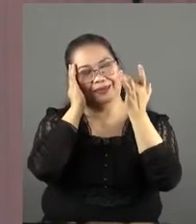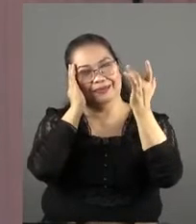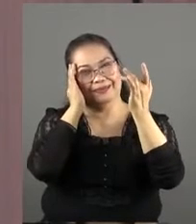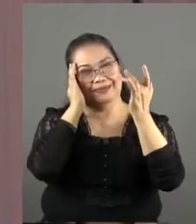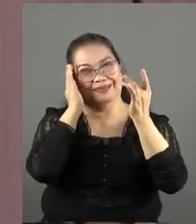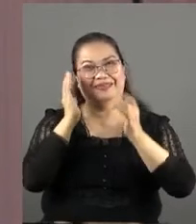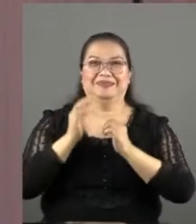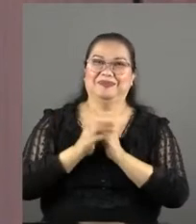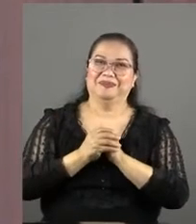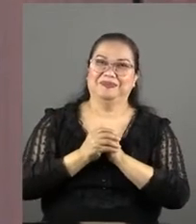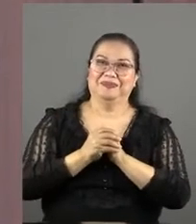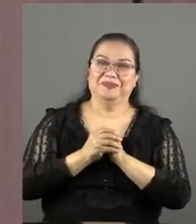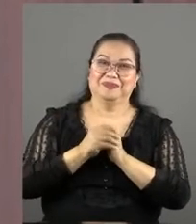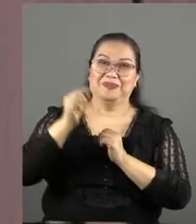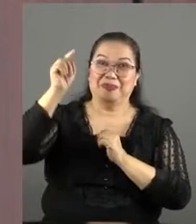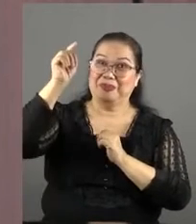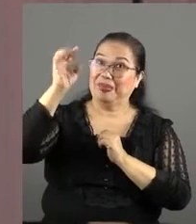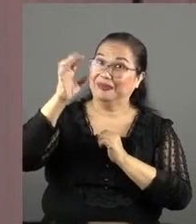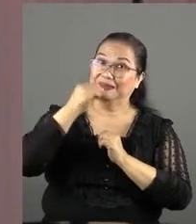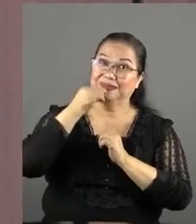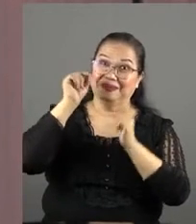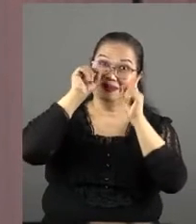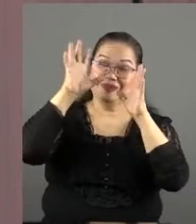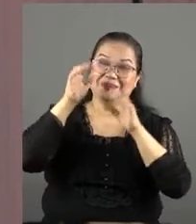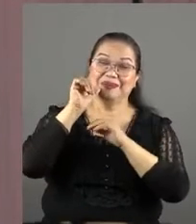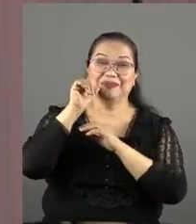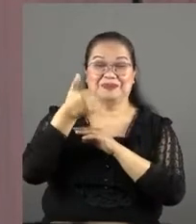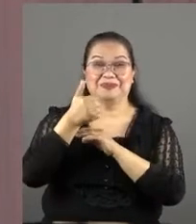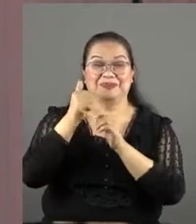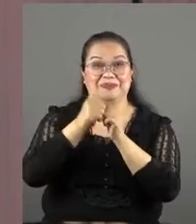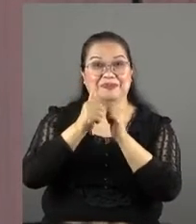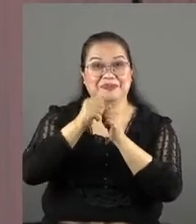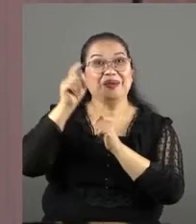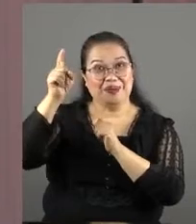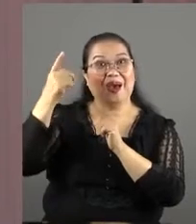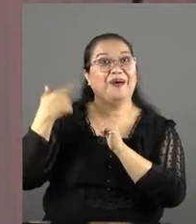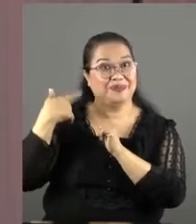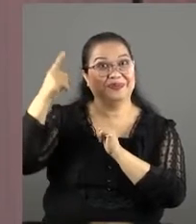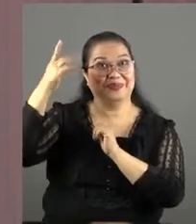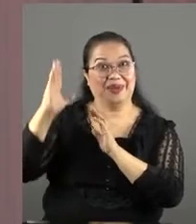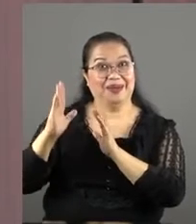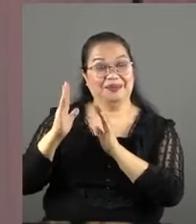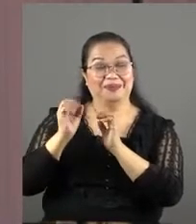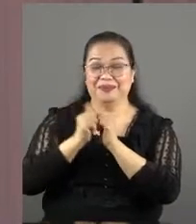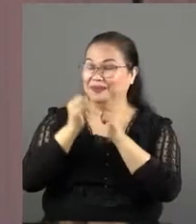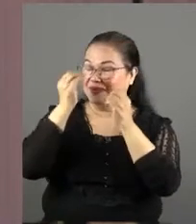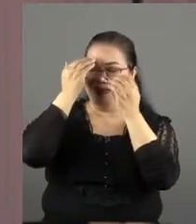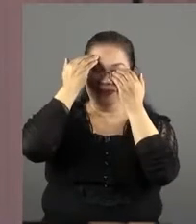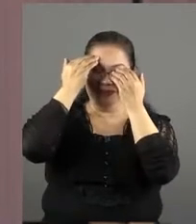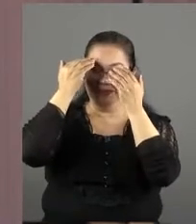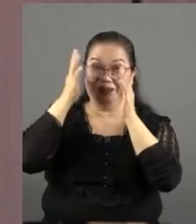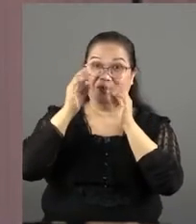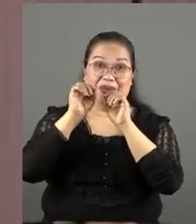God, if I wake up tomorrow, it means you'll be there. If I don't wake up